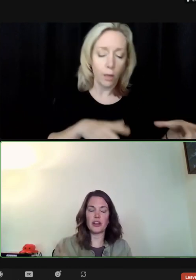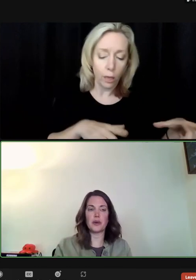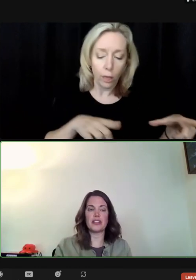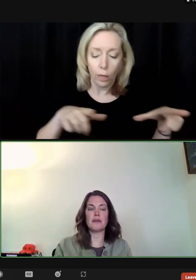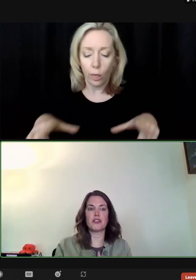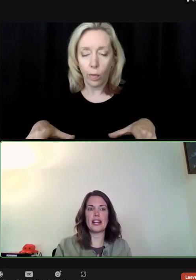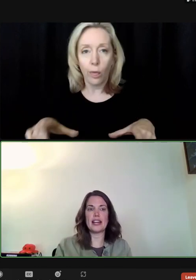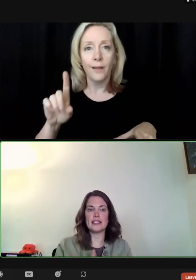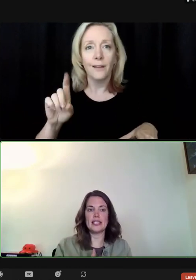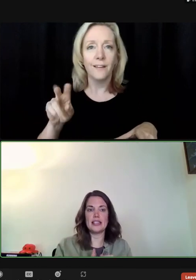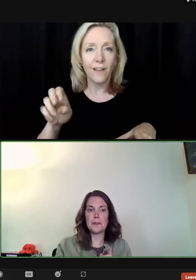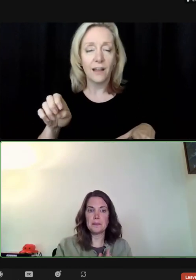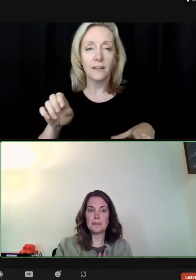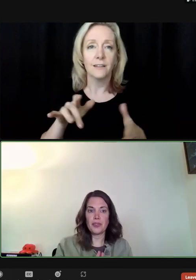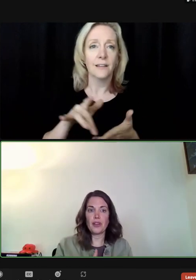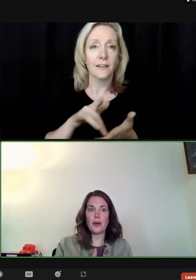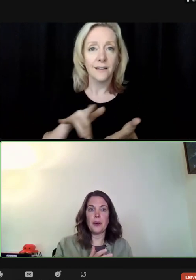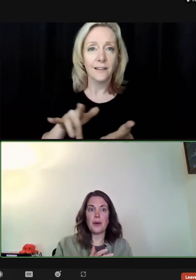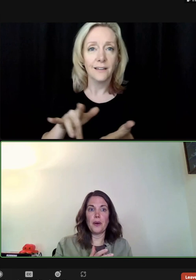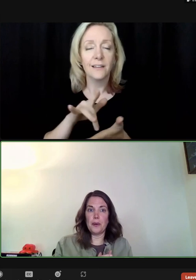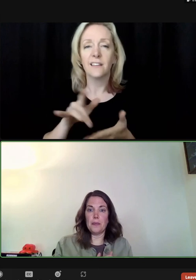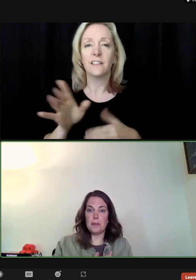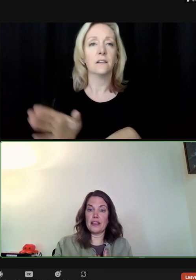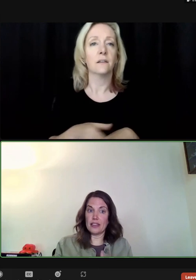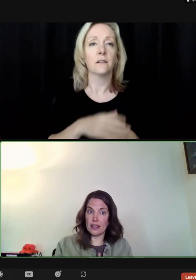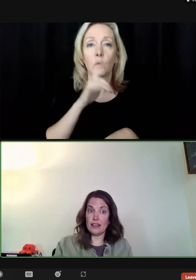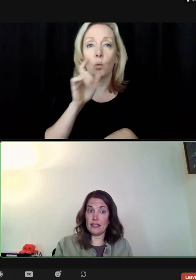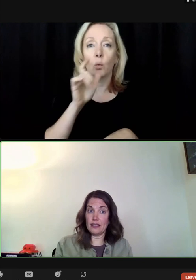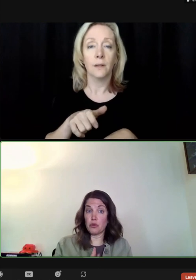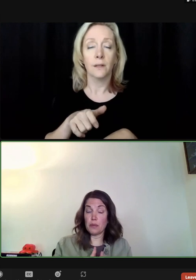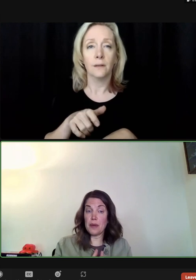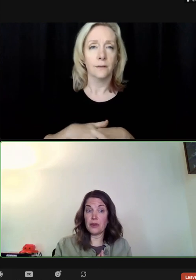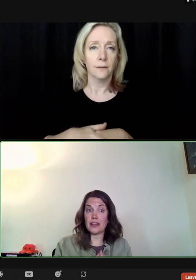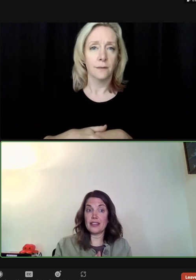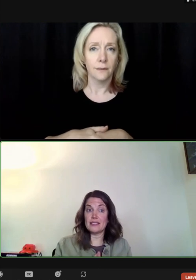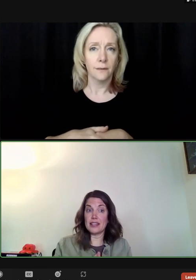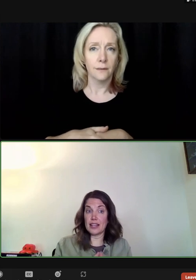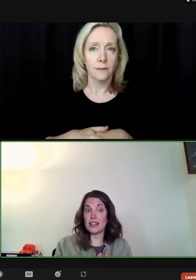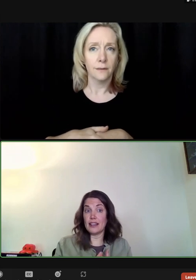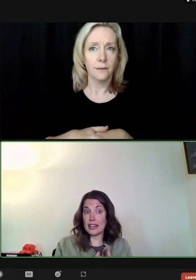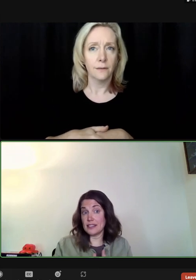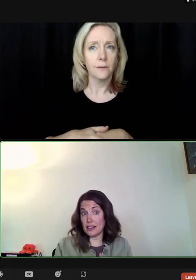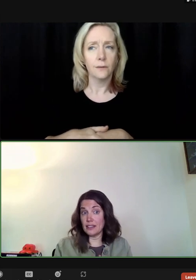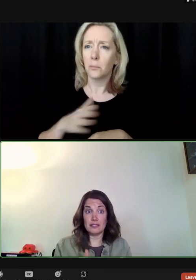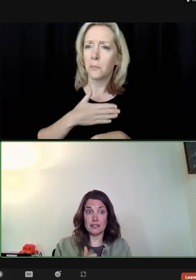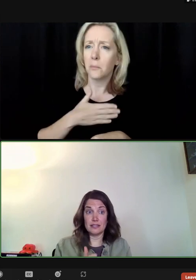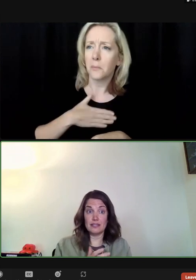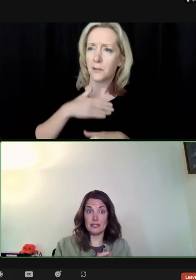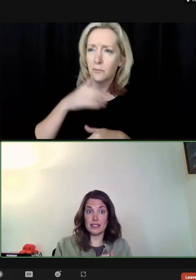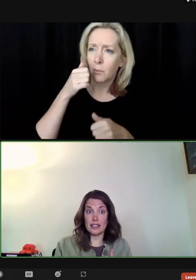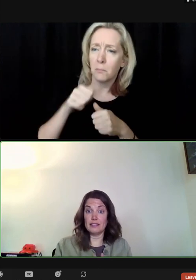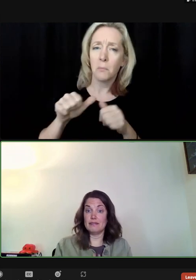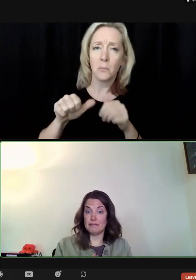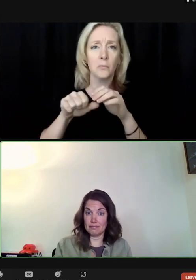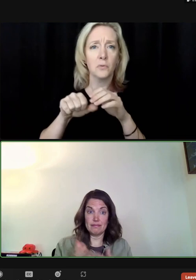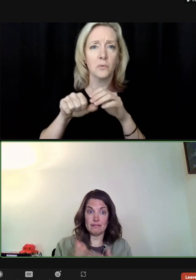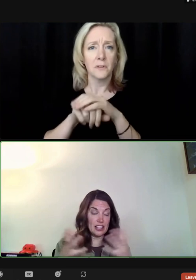have, carry with them for AAC. But thinking, remembering that tactile ASL,